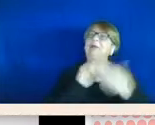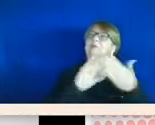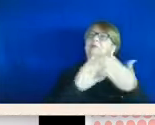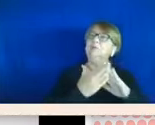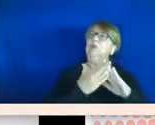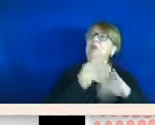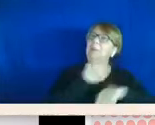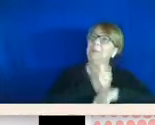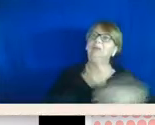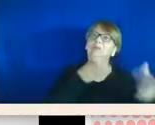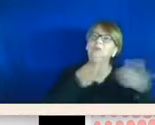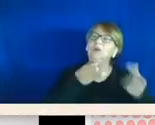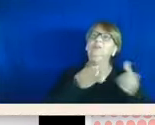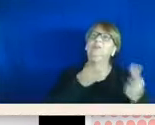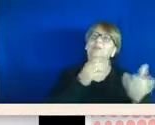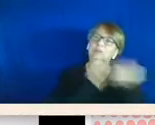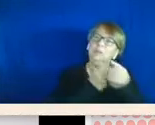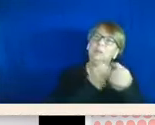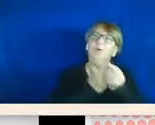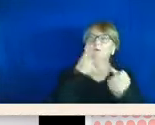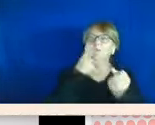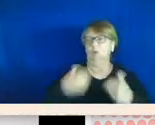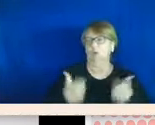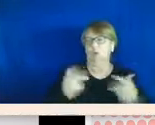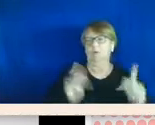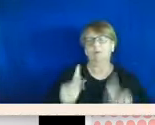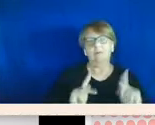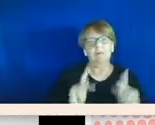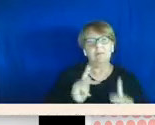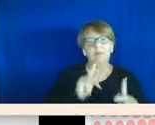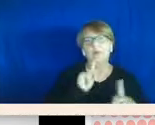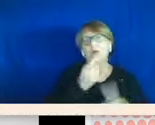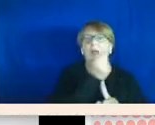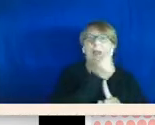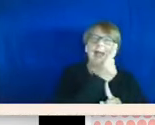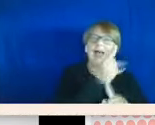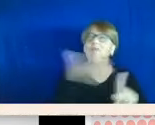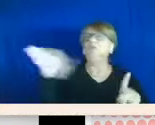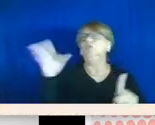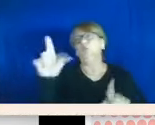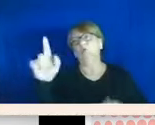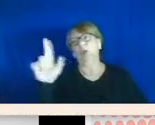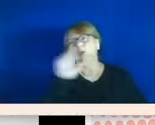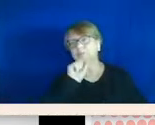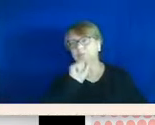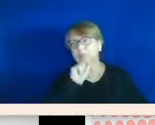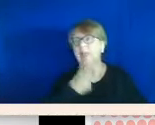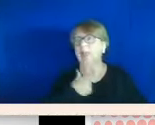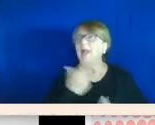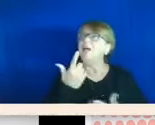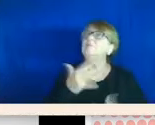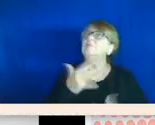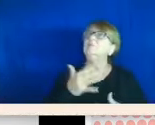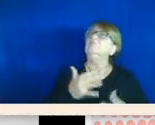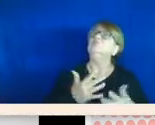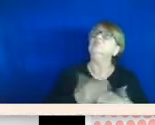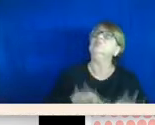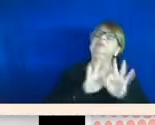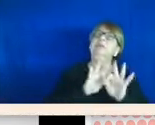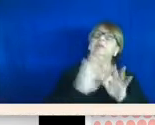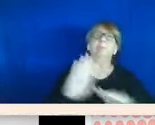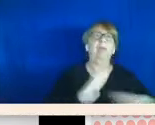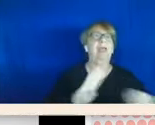support for young people that are 11 to 21 and have significant behavioral health needs. And